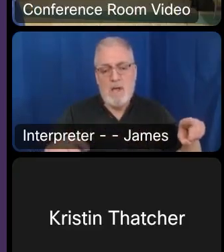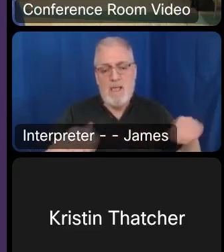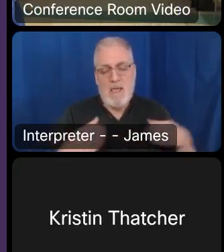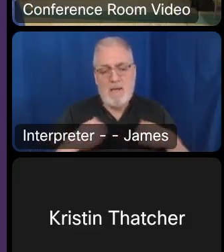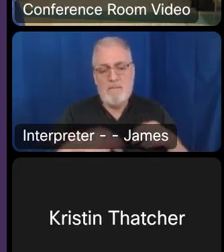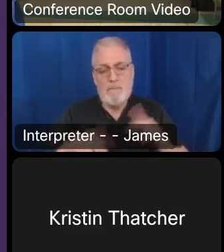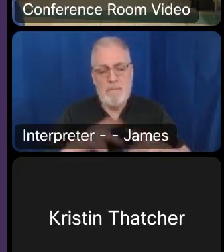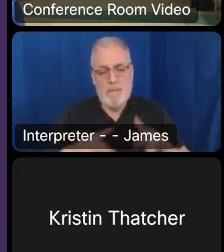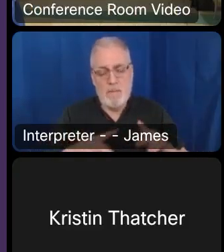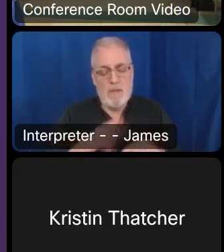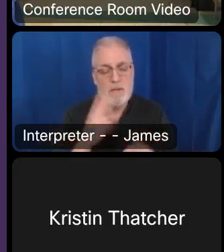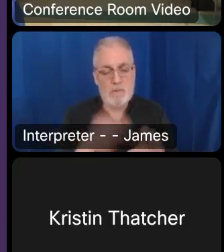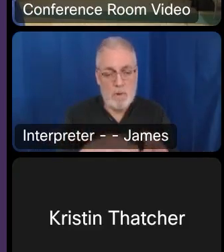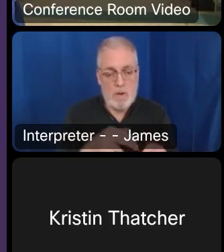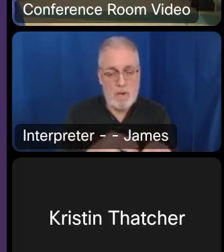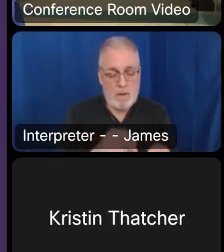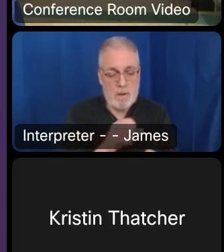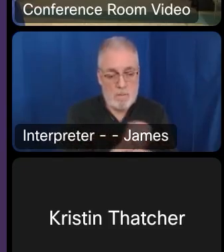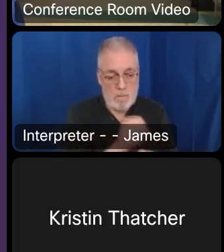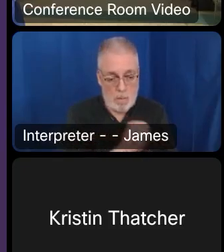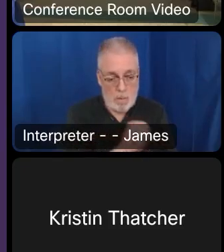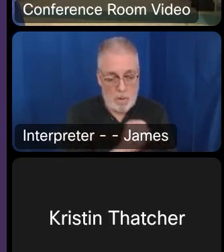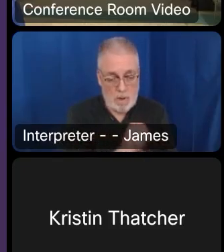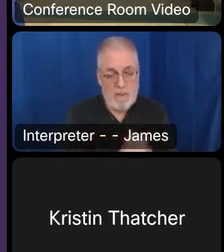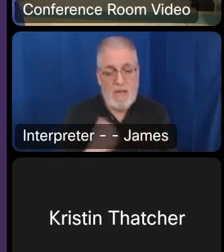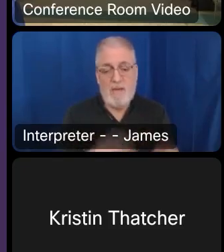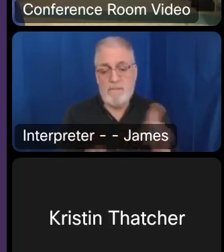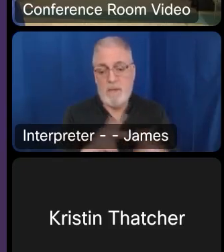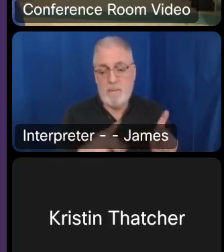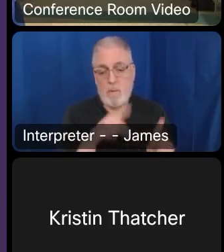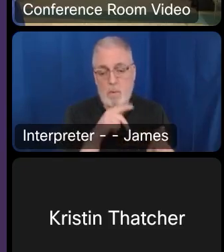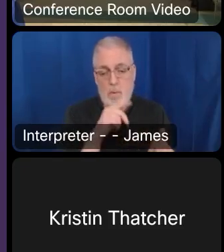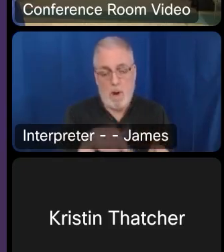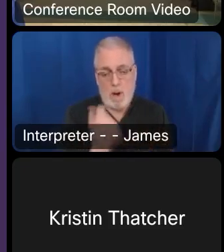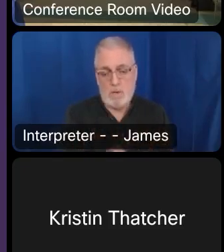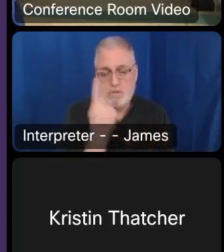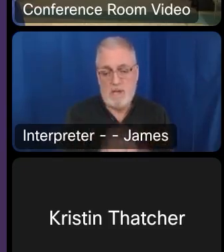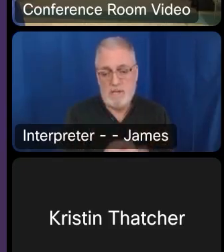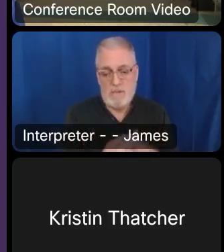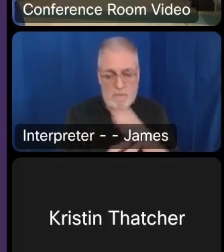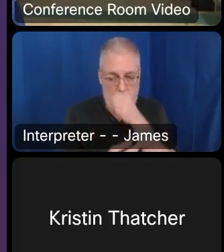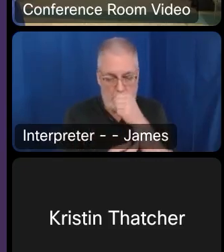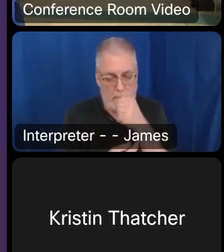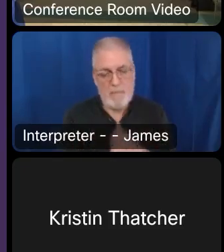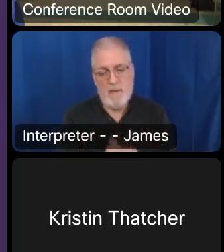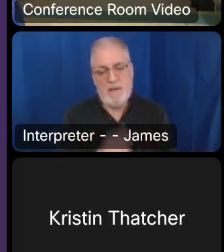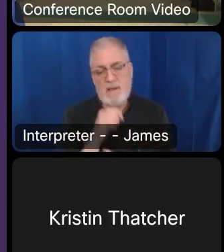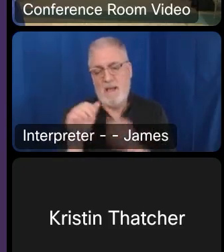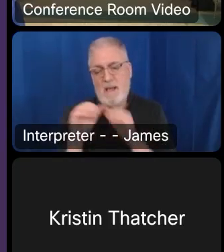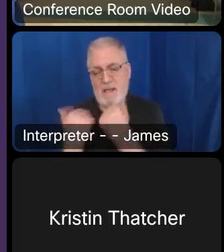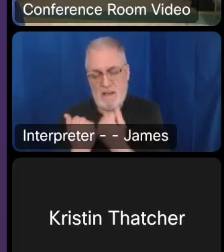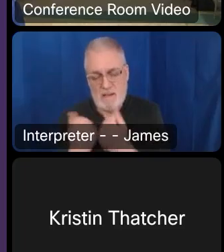more nuance than, for example, an agency or the parent of someone who is disabled, because